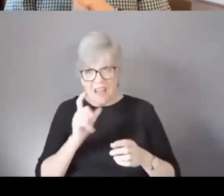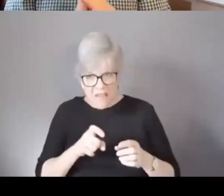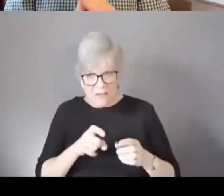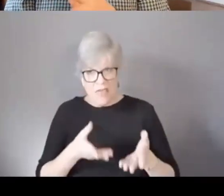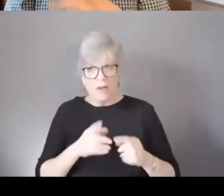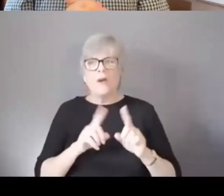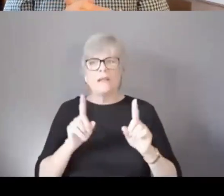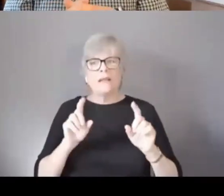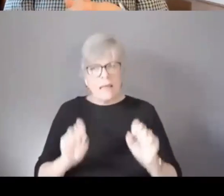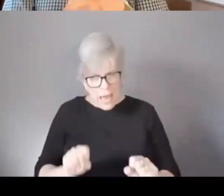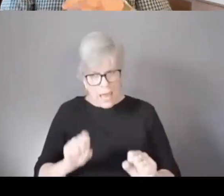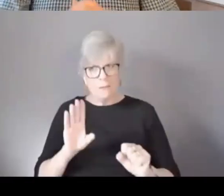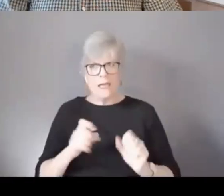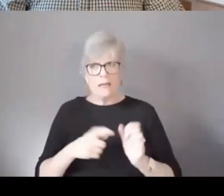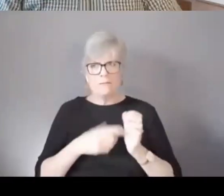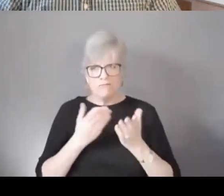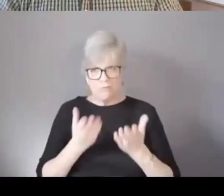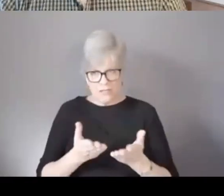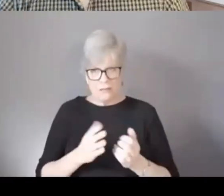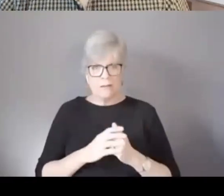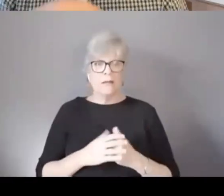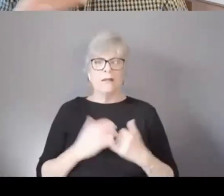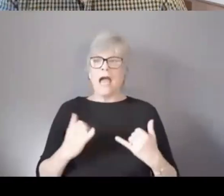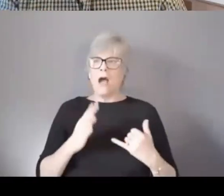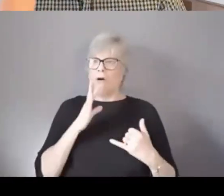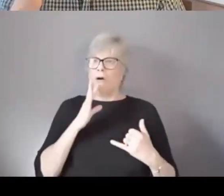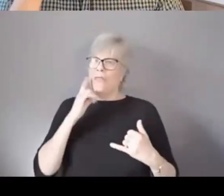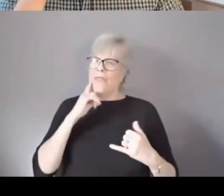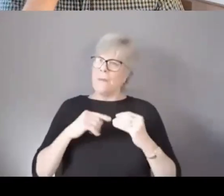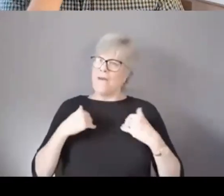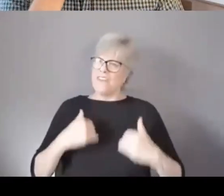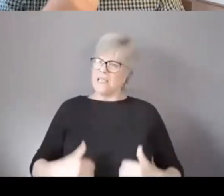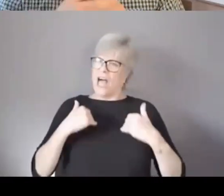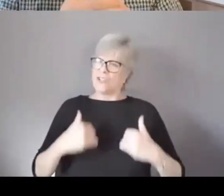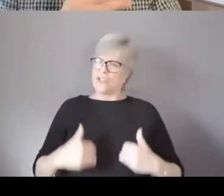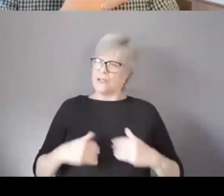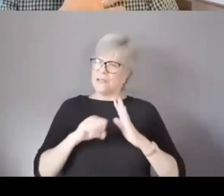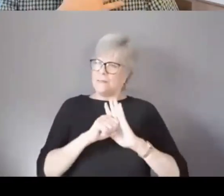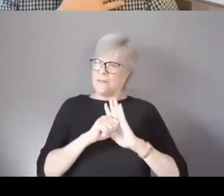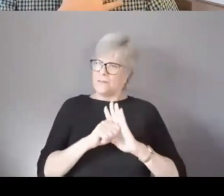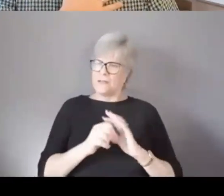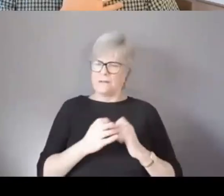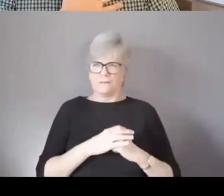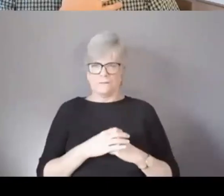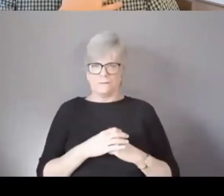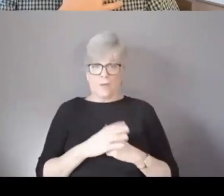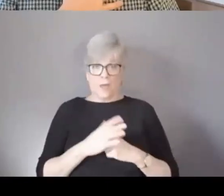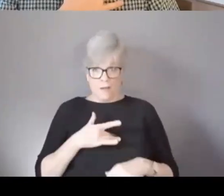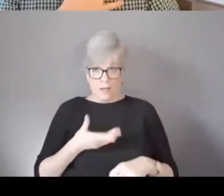I want to think about the physiological symptoms, right? Has anybody felt an